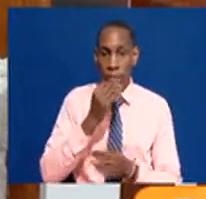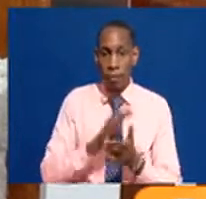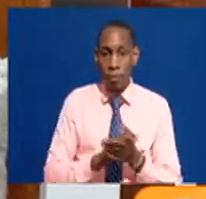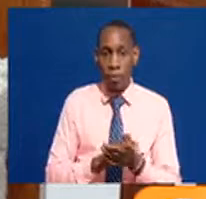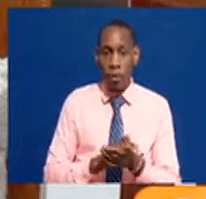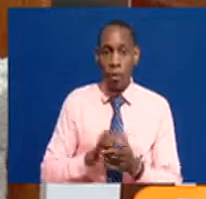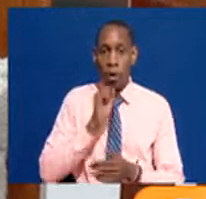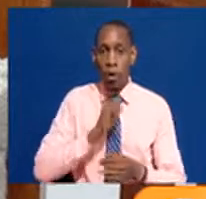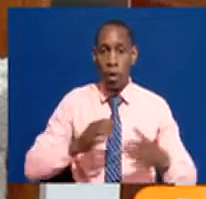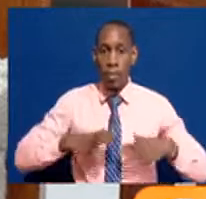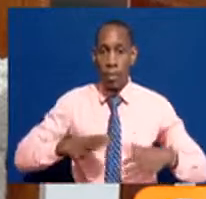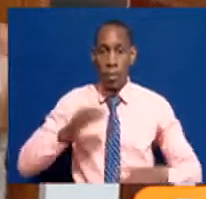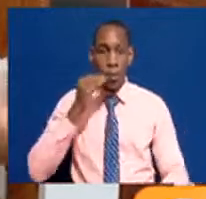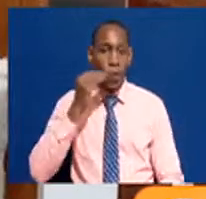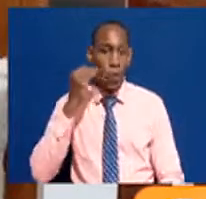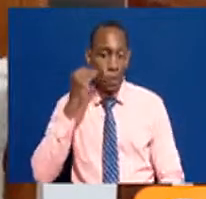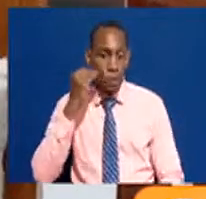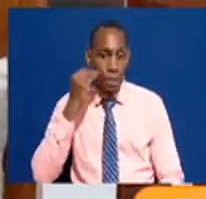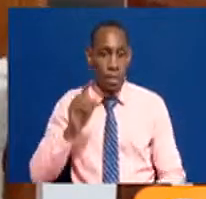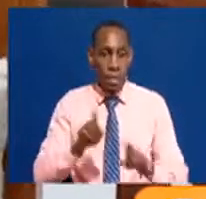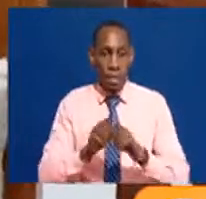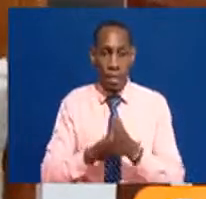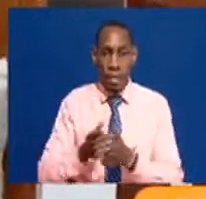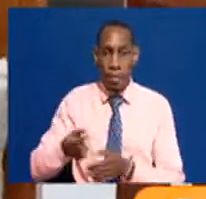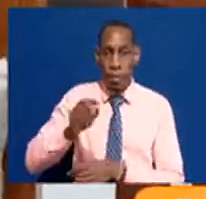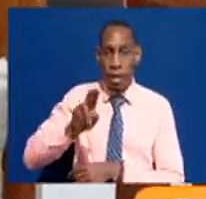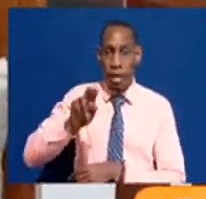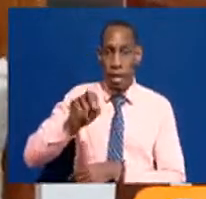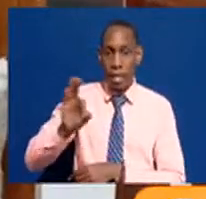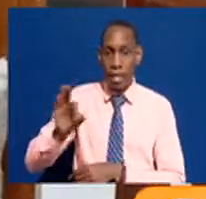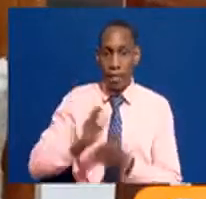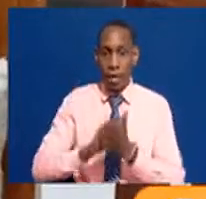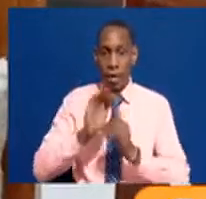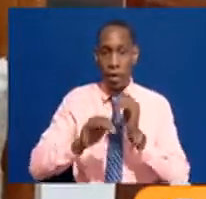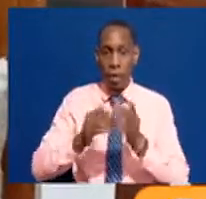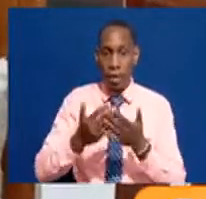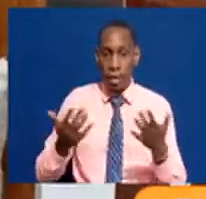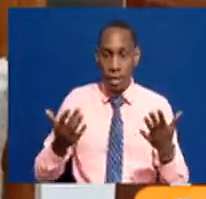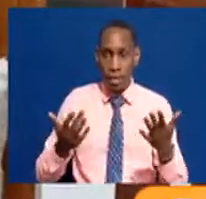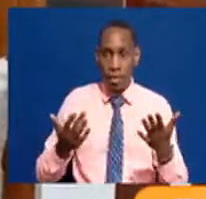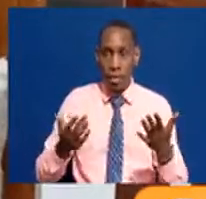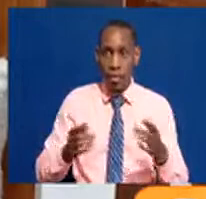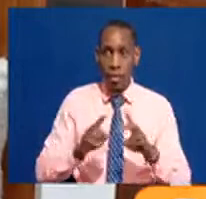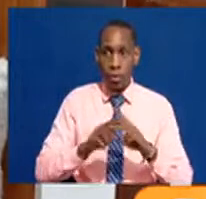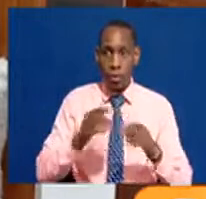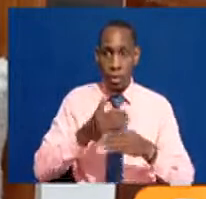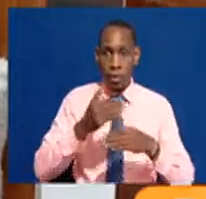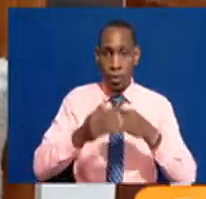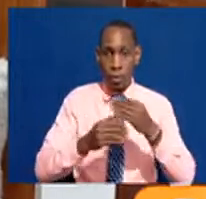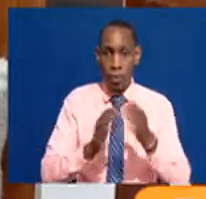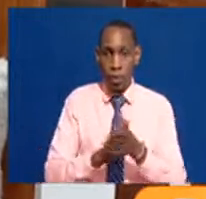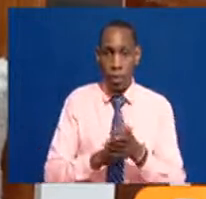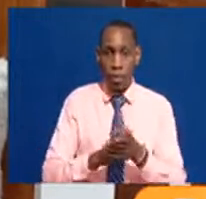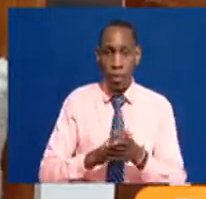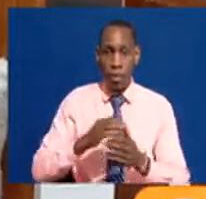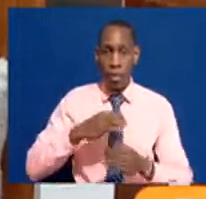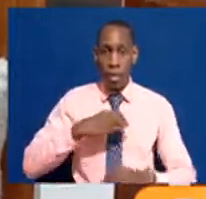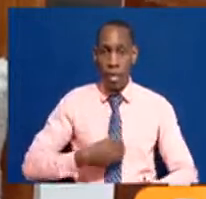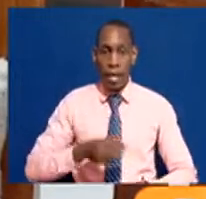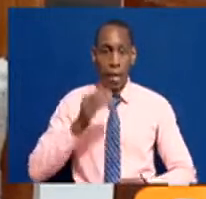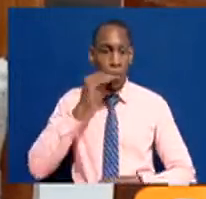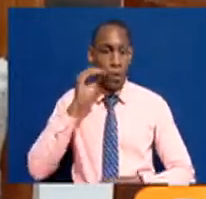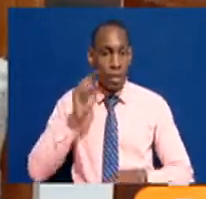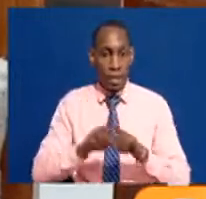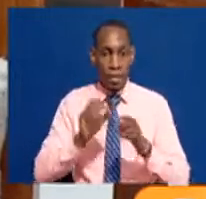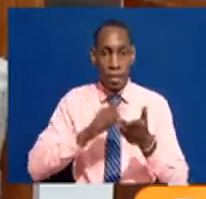homes. Okay, and if you're going to raise NSSF and all these things, those are retirement money. Let's start building retirement homes and making sure that we fund